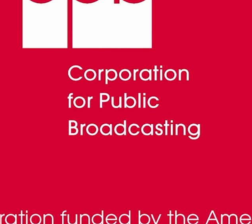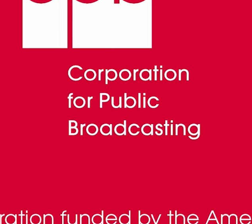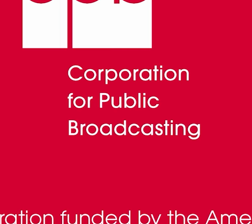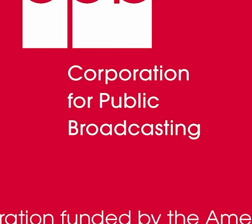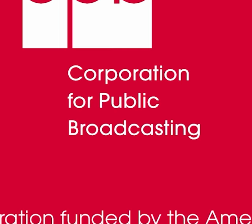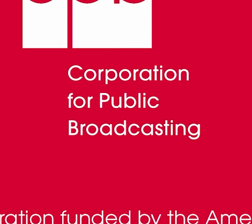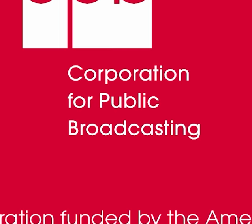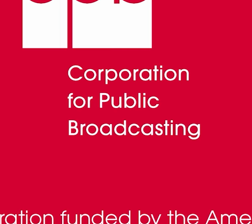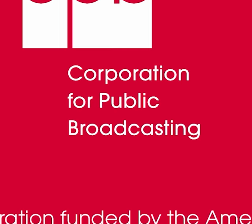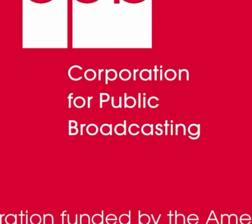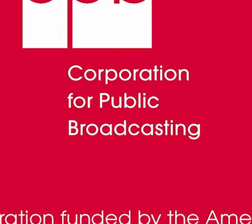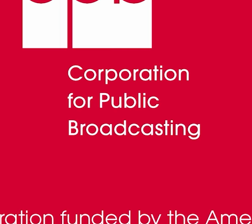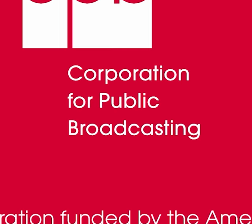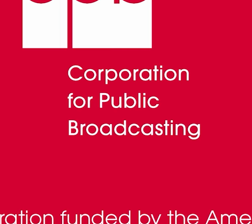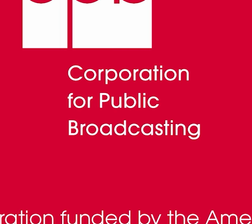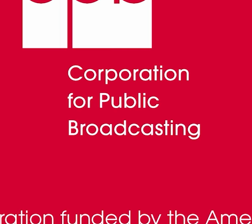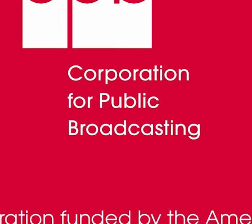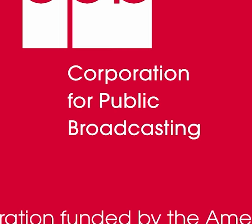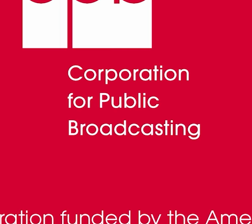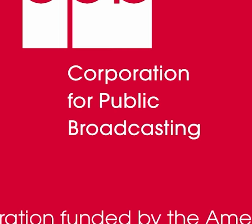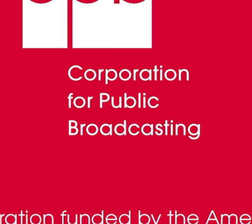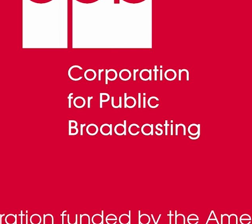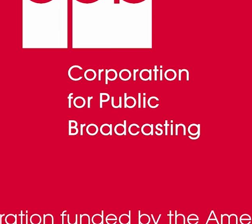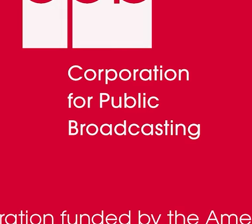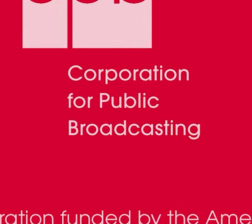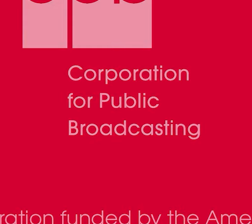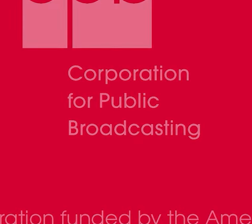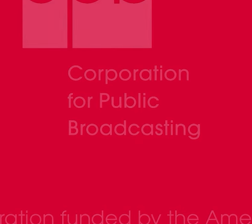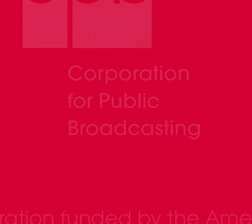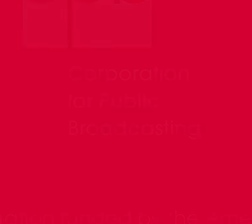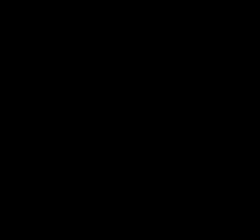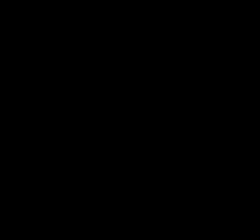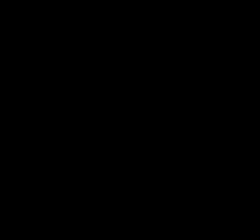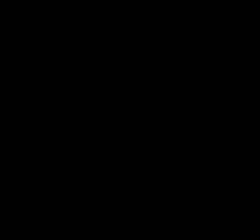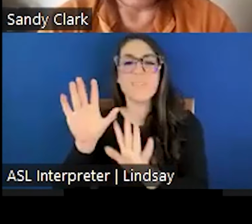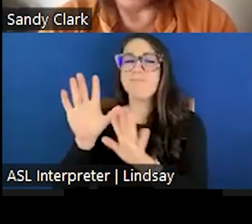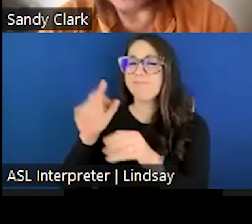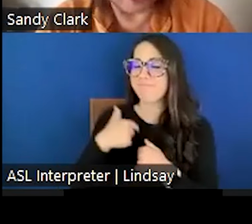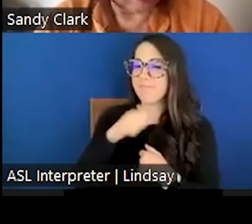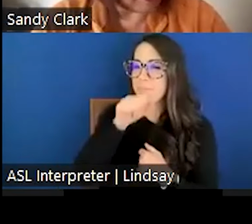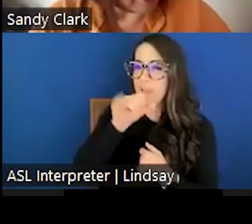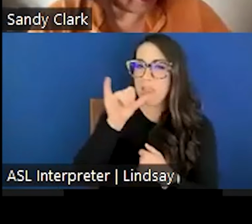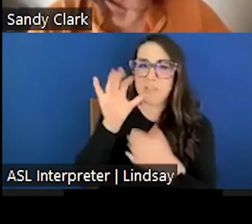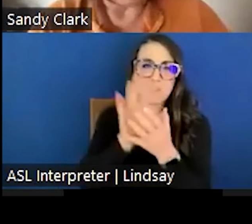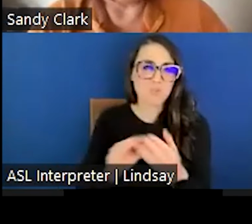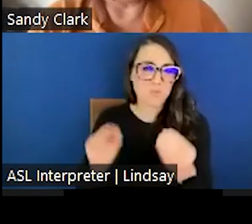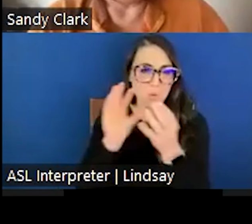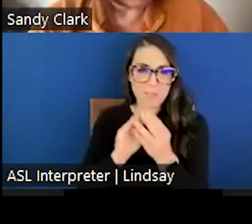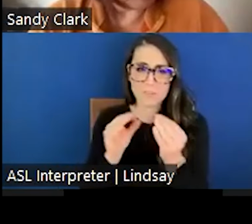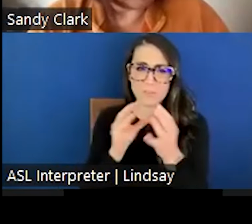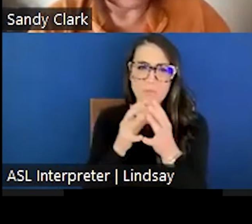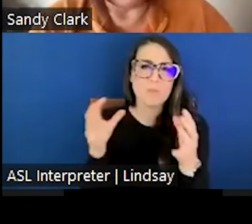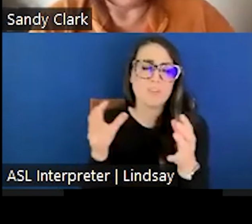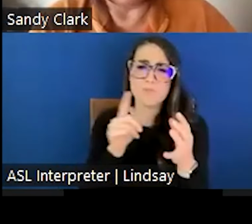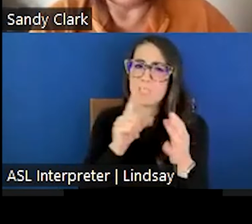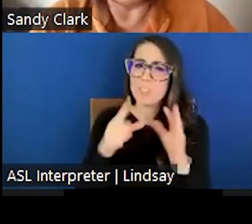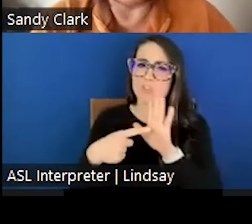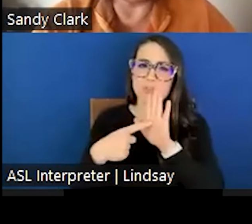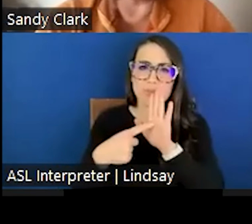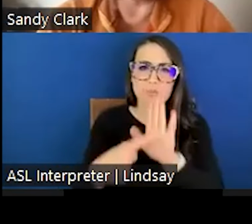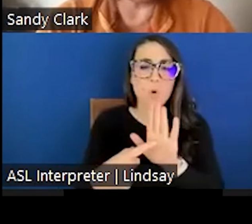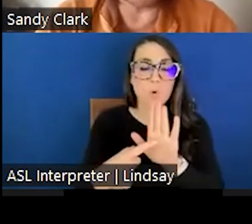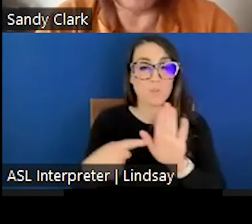I It just shows us that, you know, we